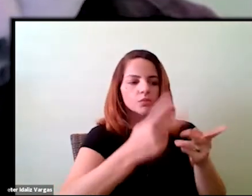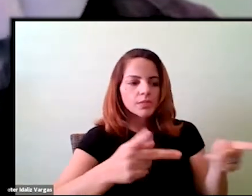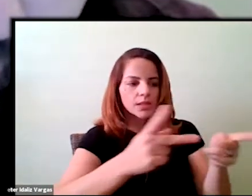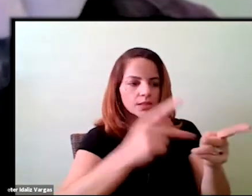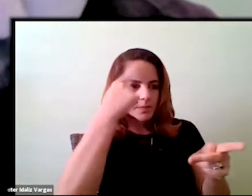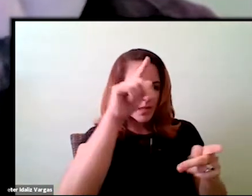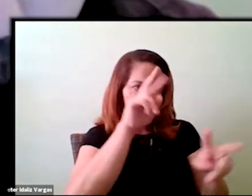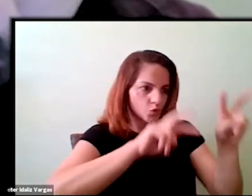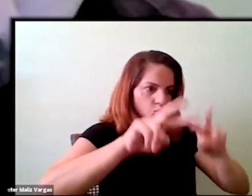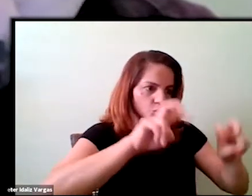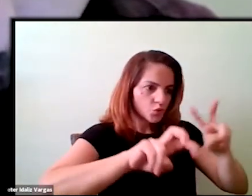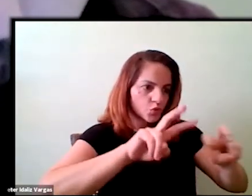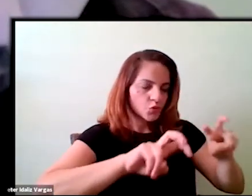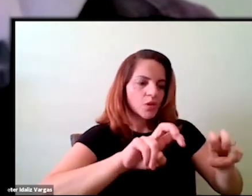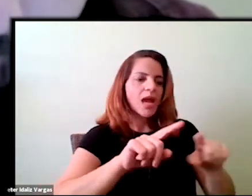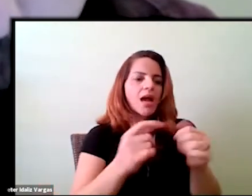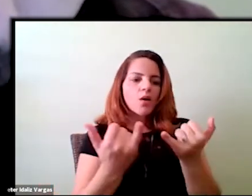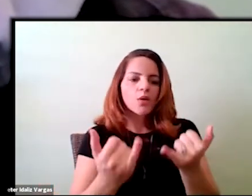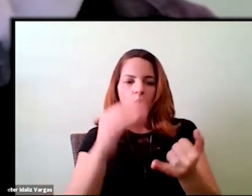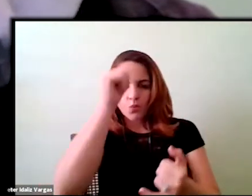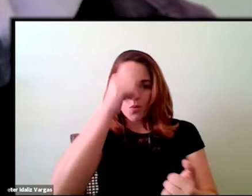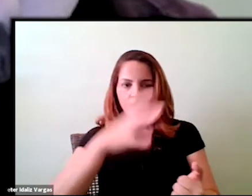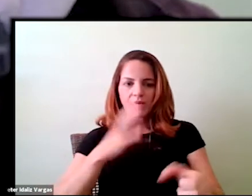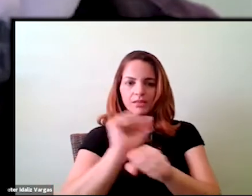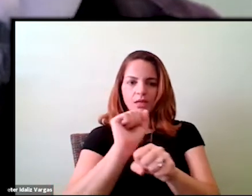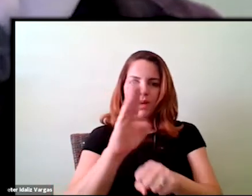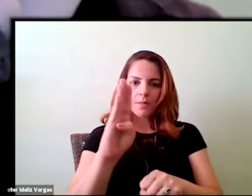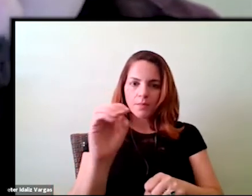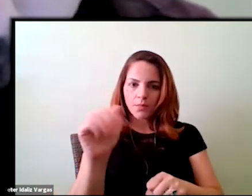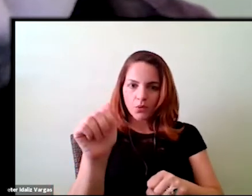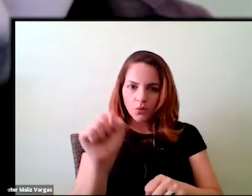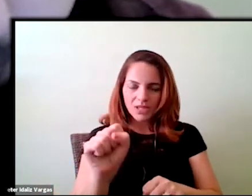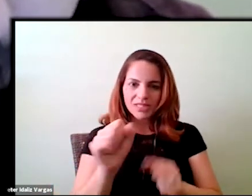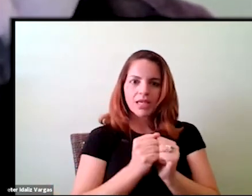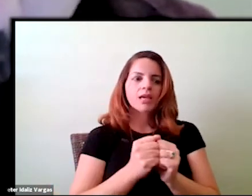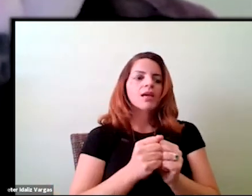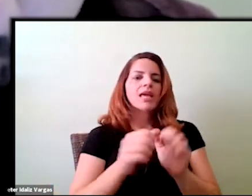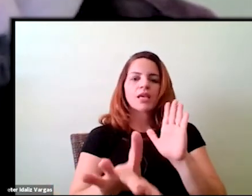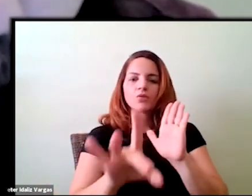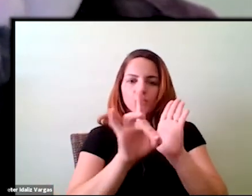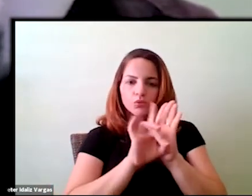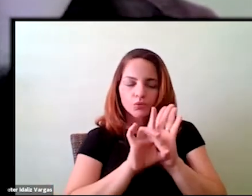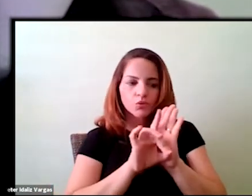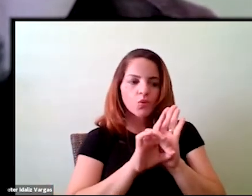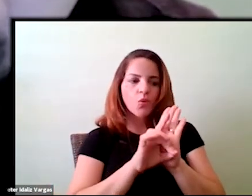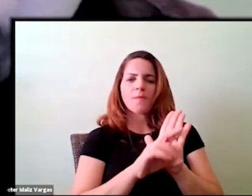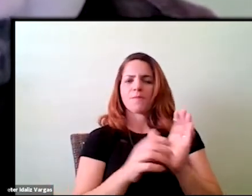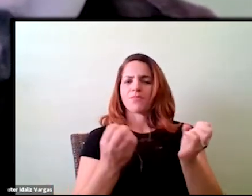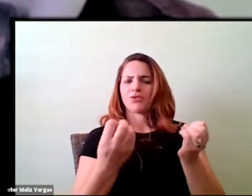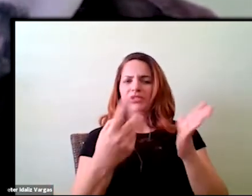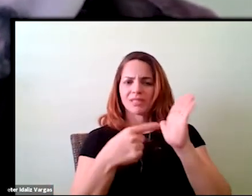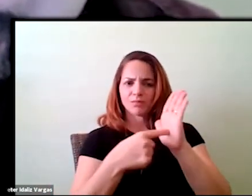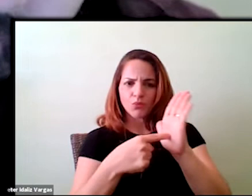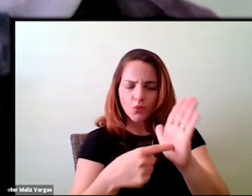Mason, rescued hundreds of oral folklore samples, ranging from popular songs, poetry,